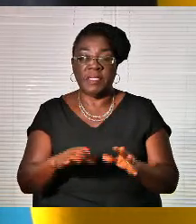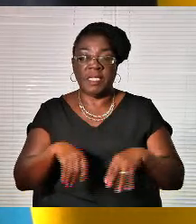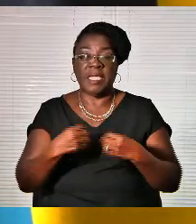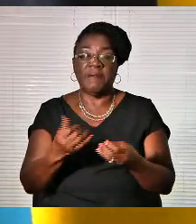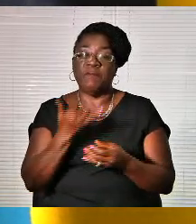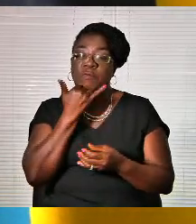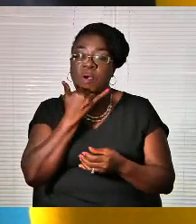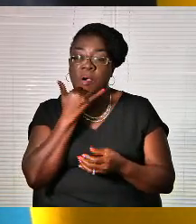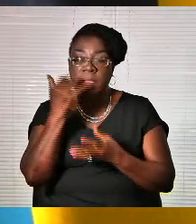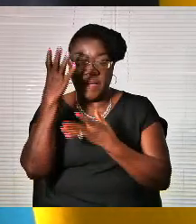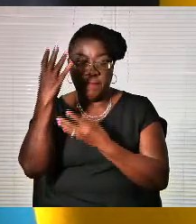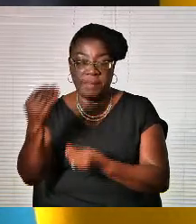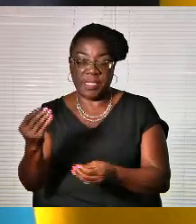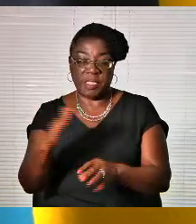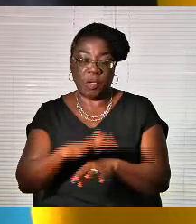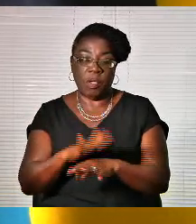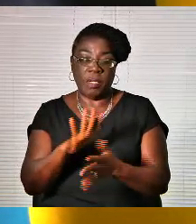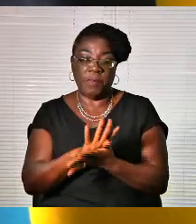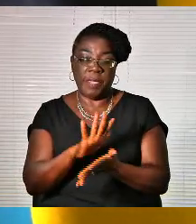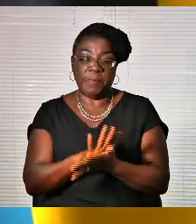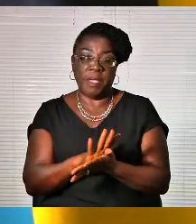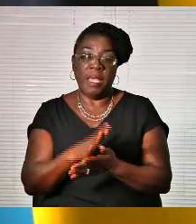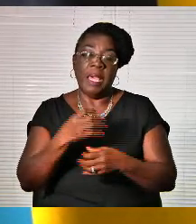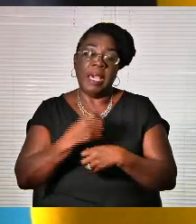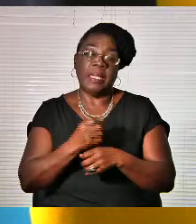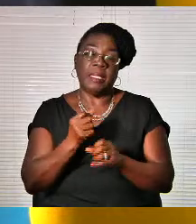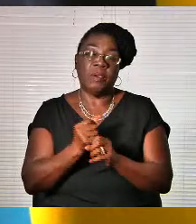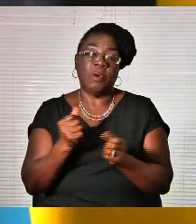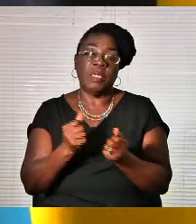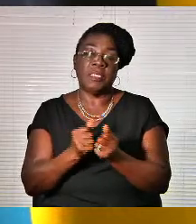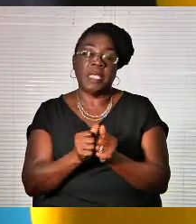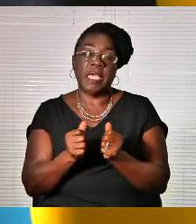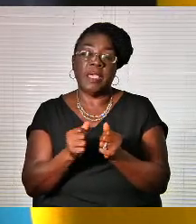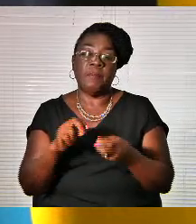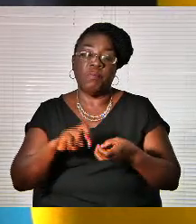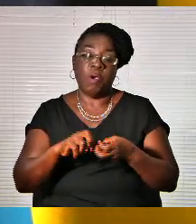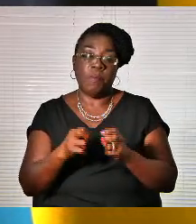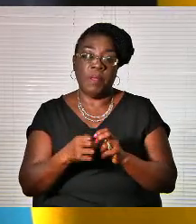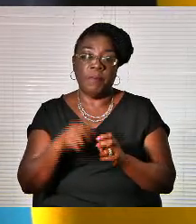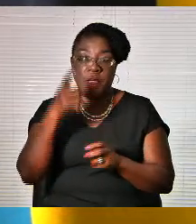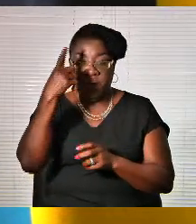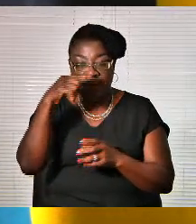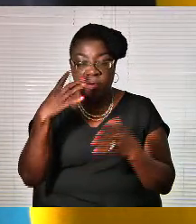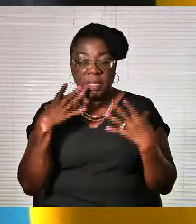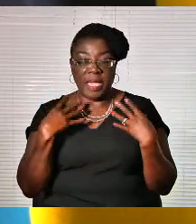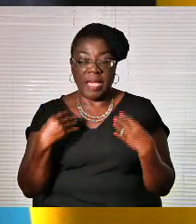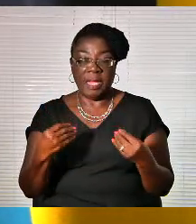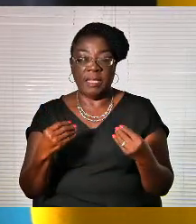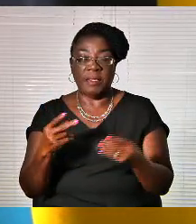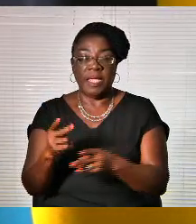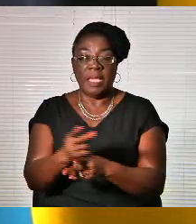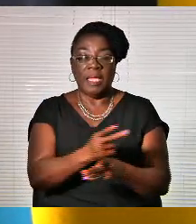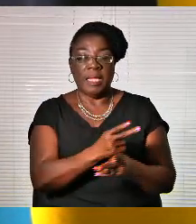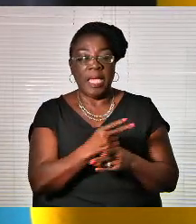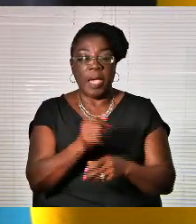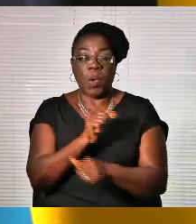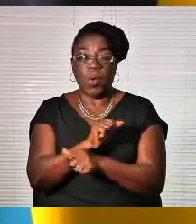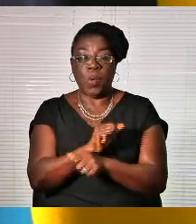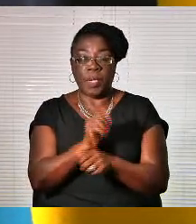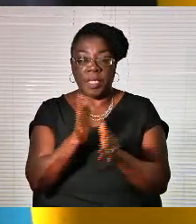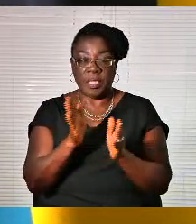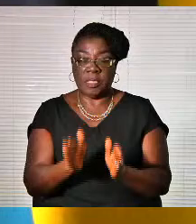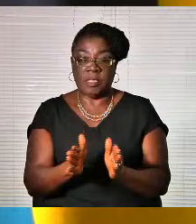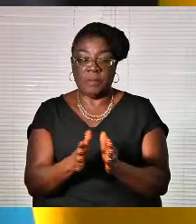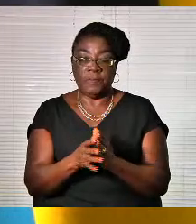incorrect contact information for us to contact that individual to verify their location. So a number of factors go into us listing that